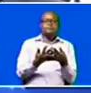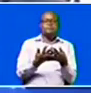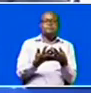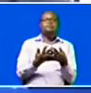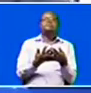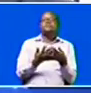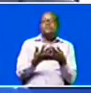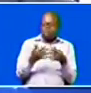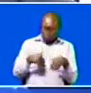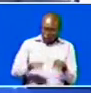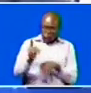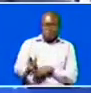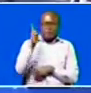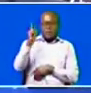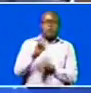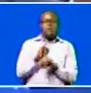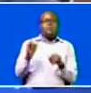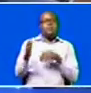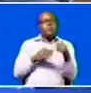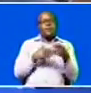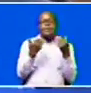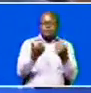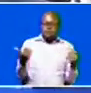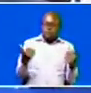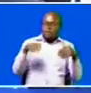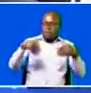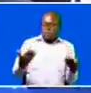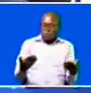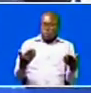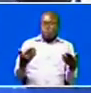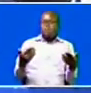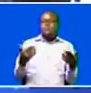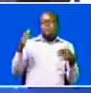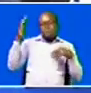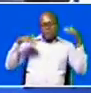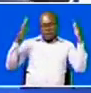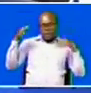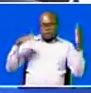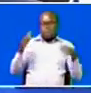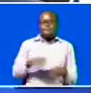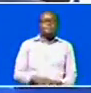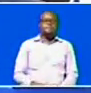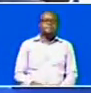and the law will take its own course, whether they are children or adult people.